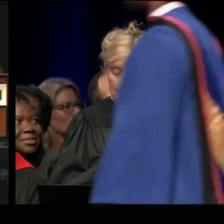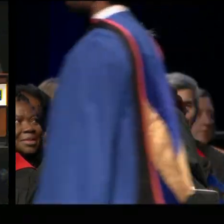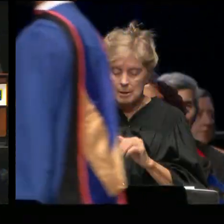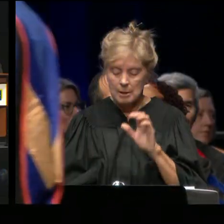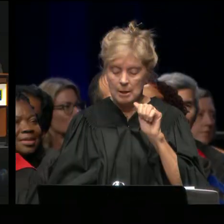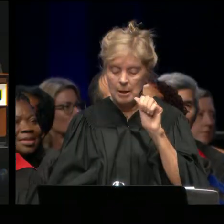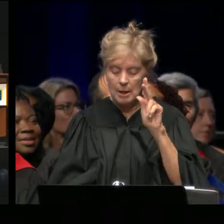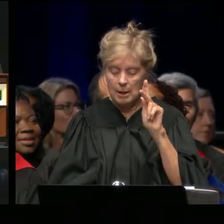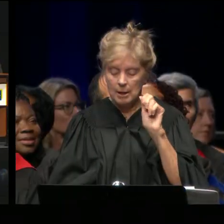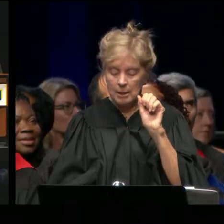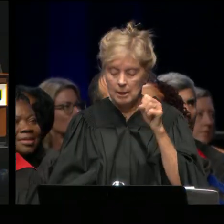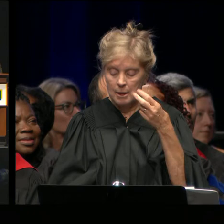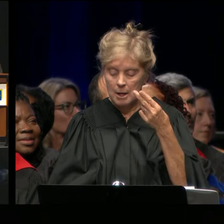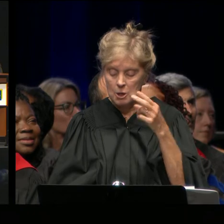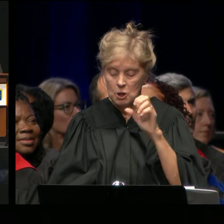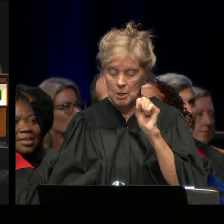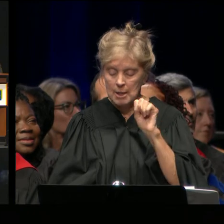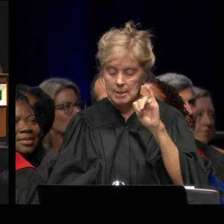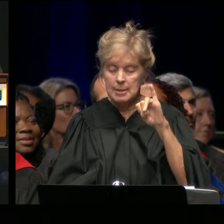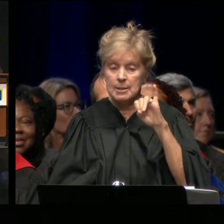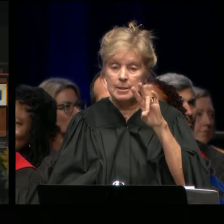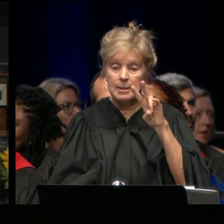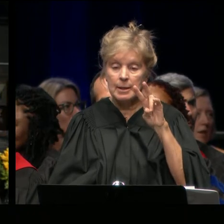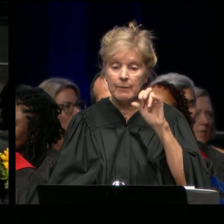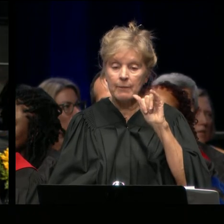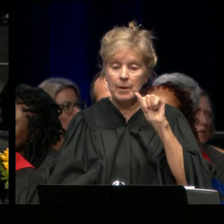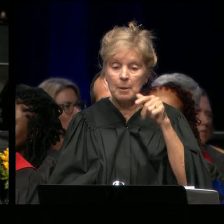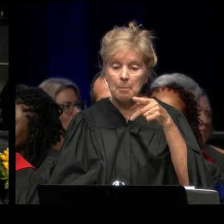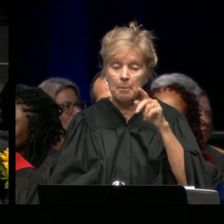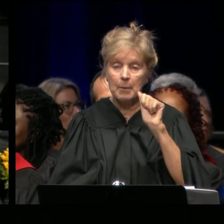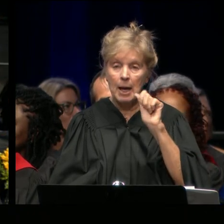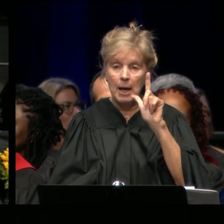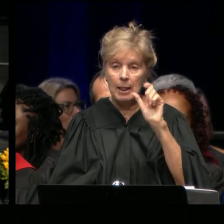Akash Sivapalan with distinction.